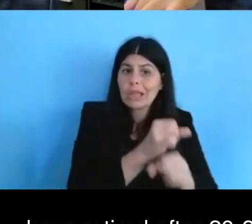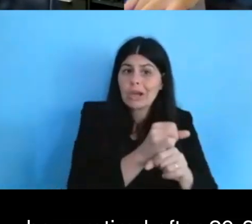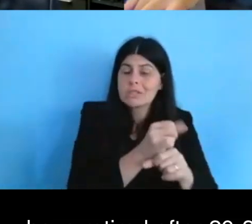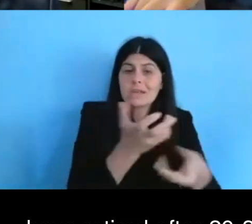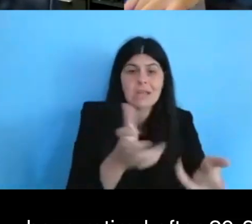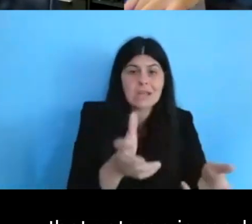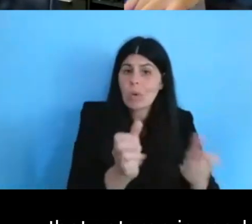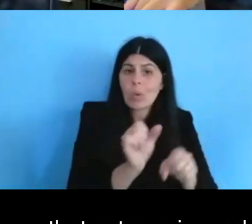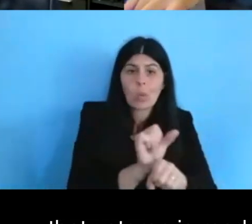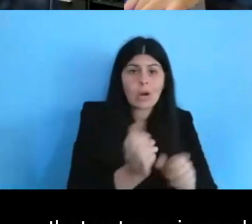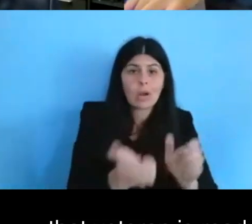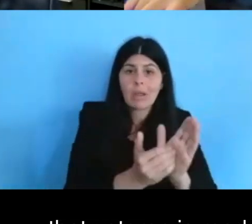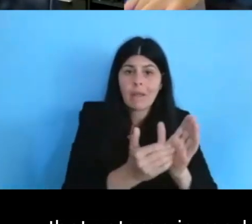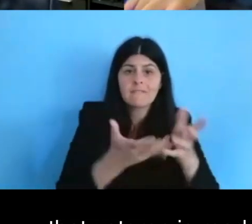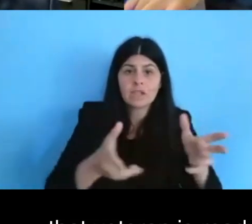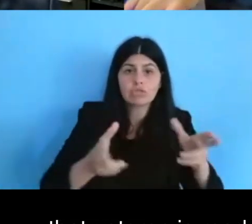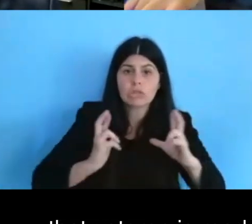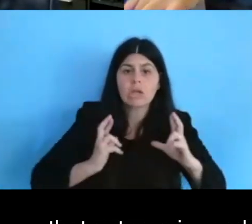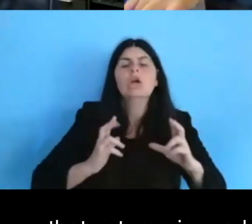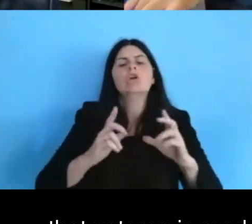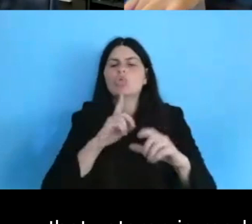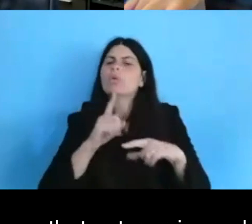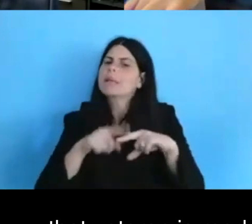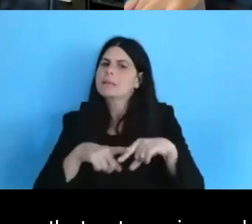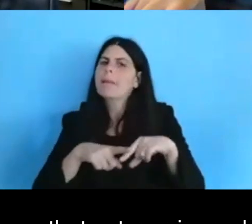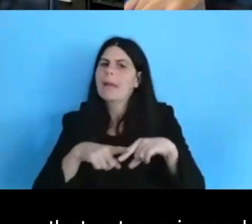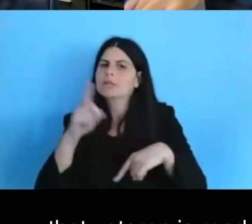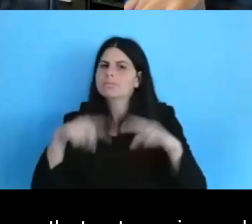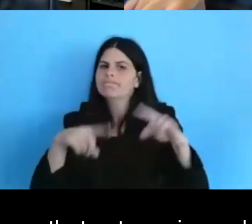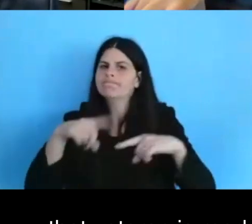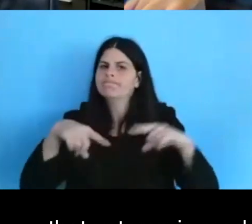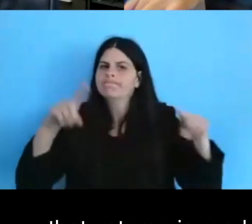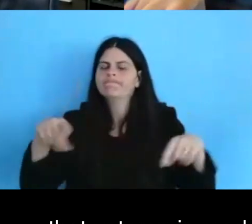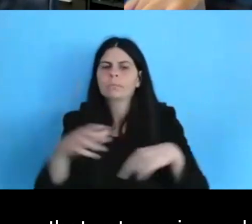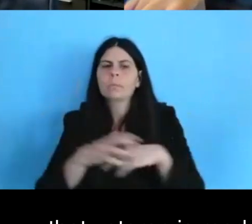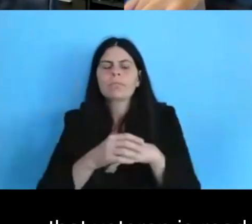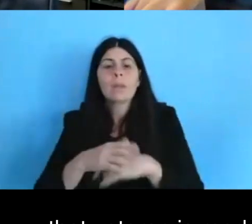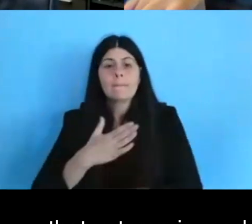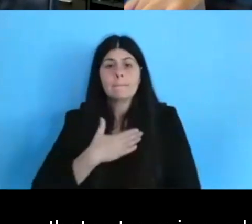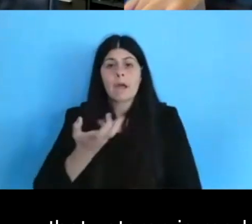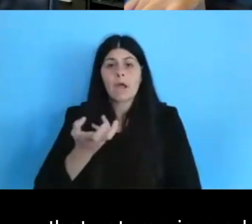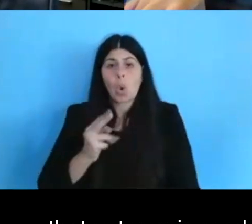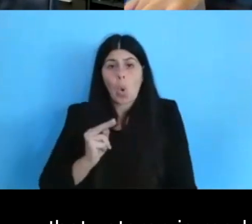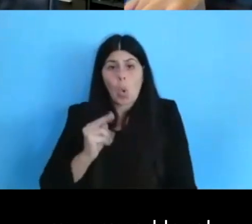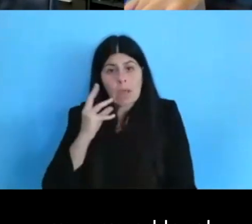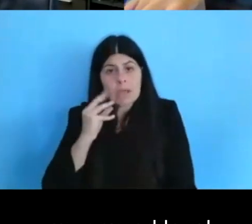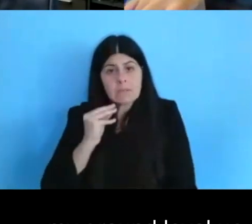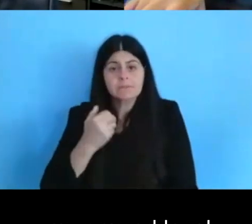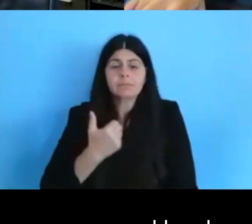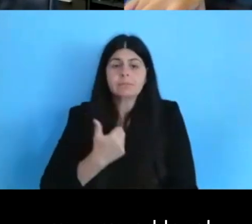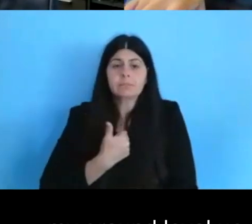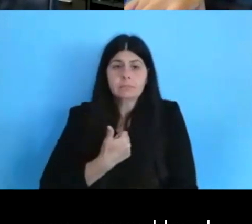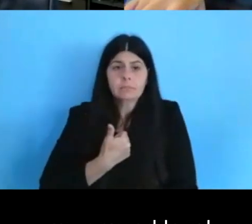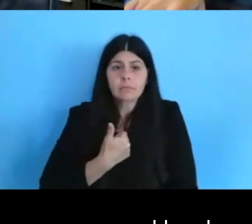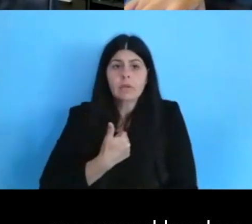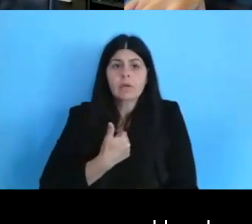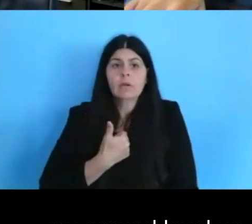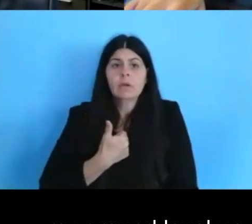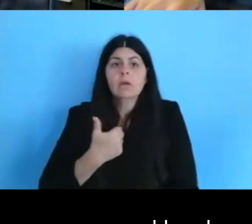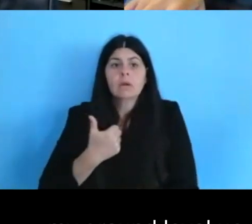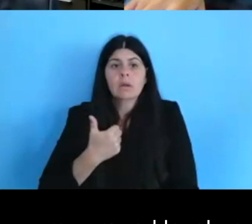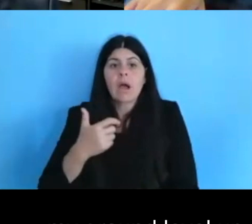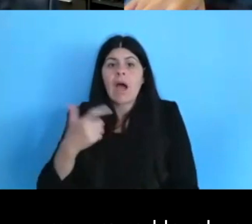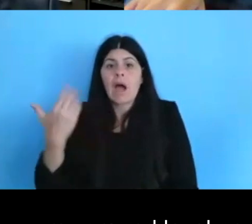to fruition when that veteran is ready for what they're ready for. But with my own experience, working from my ground level up as a leaver,